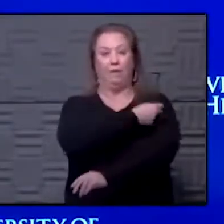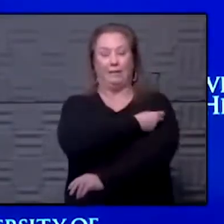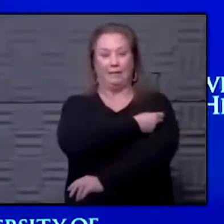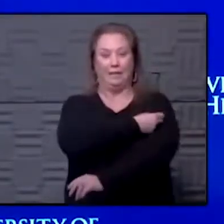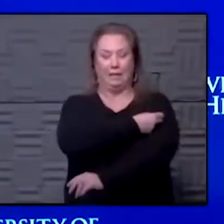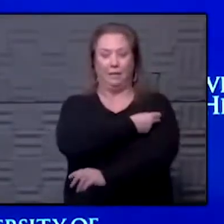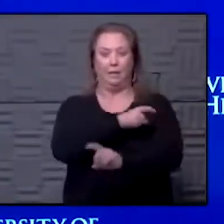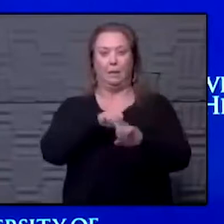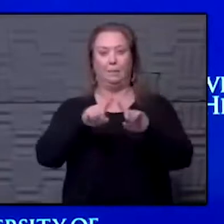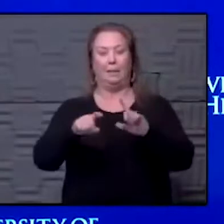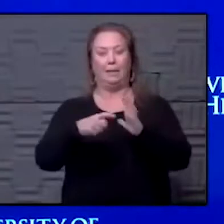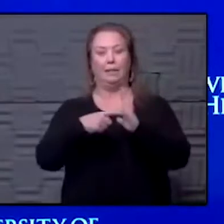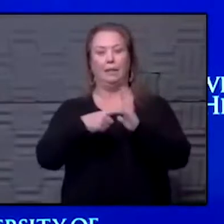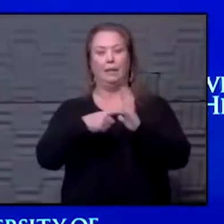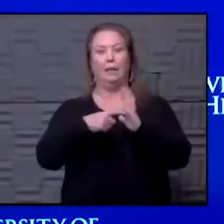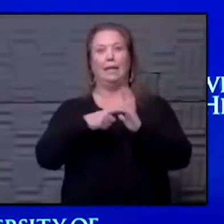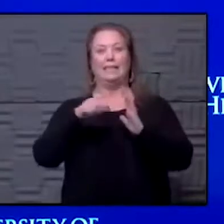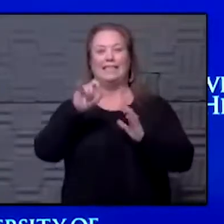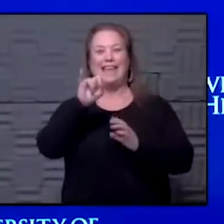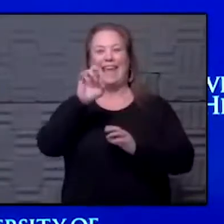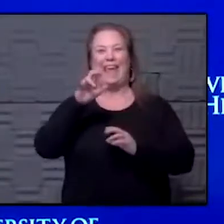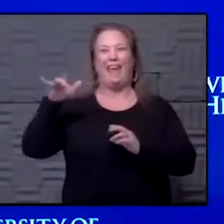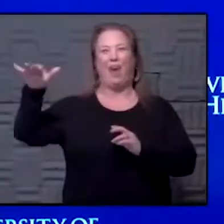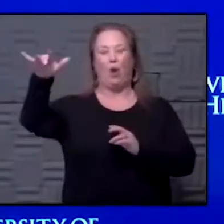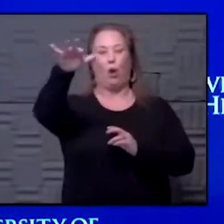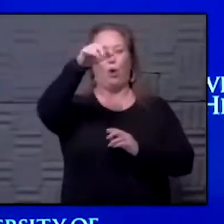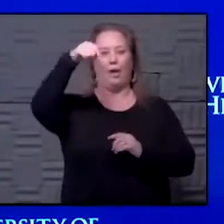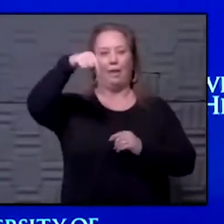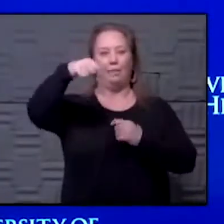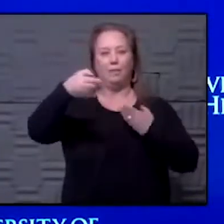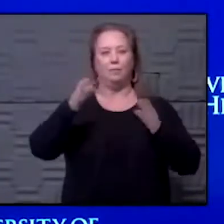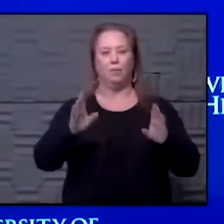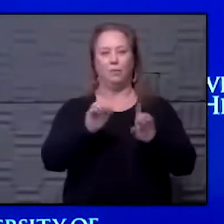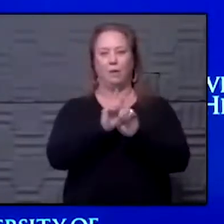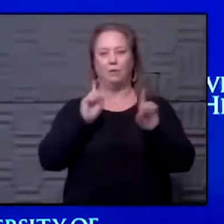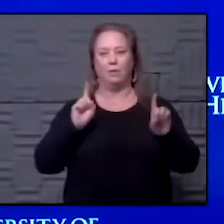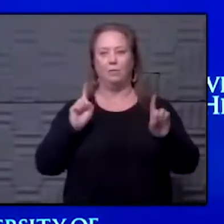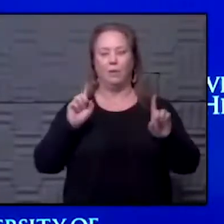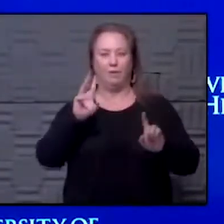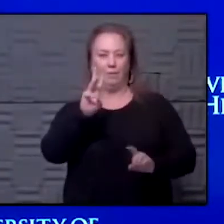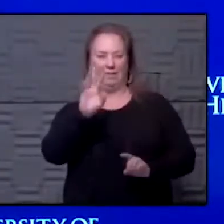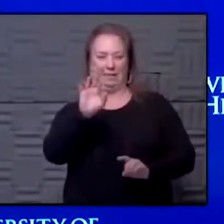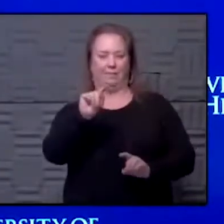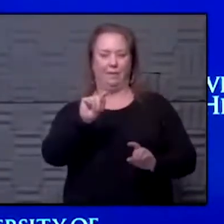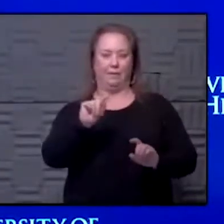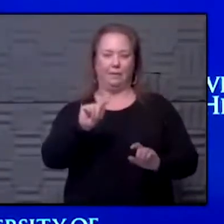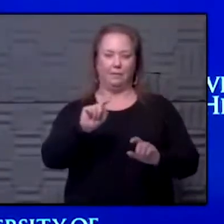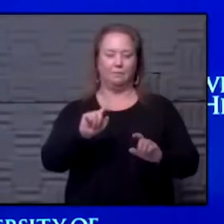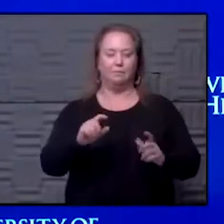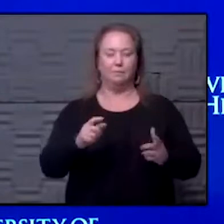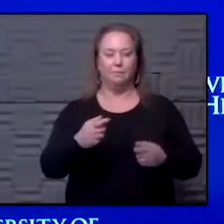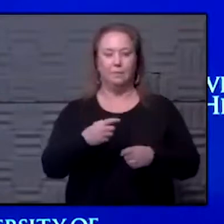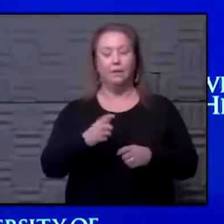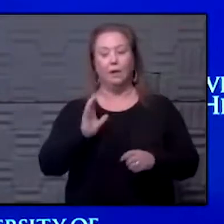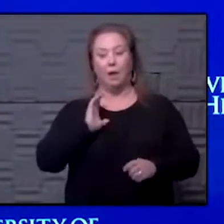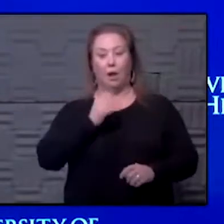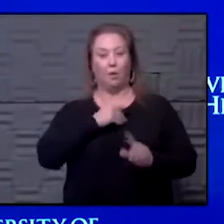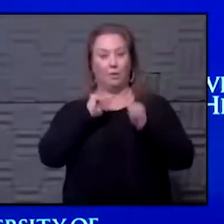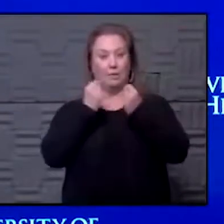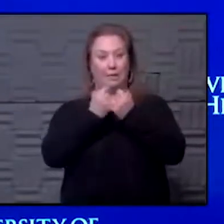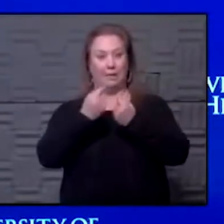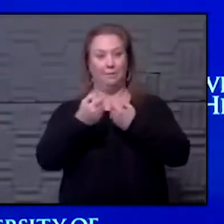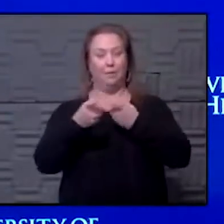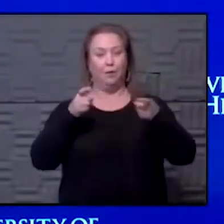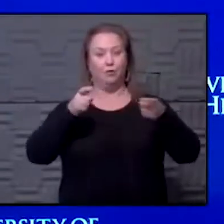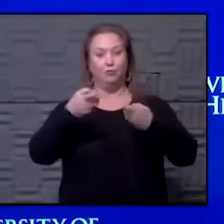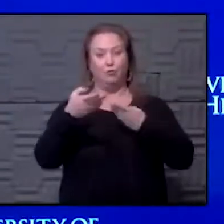vaccinated. But it has to do with the physical aerodynamics of this room and our distance apart. And that does make a huge difference. Our team that's in the control room